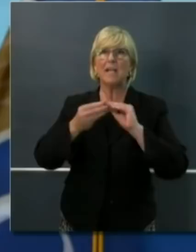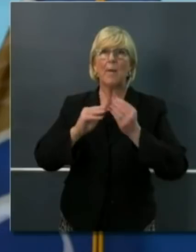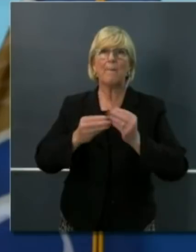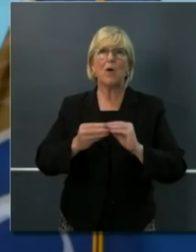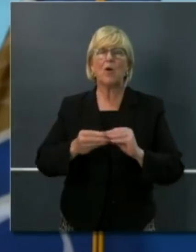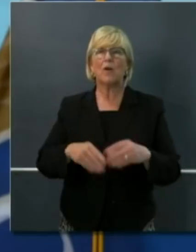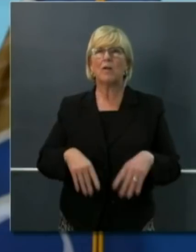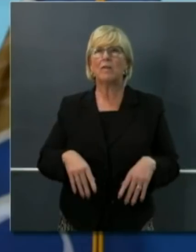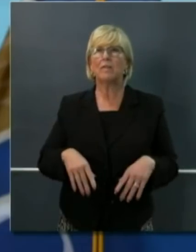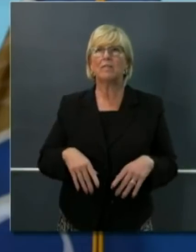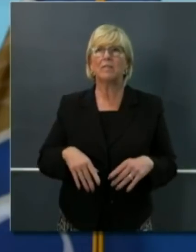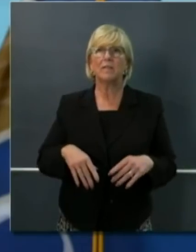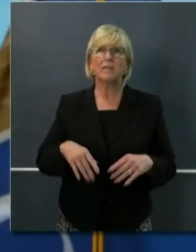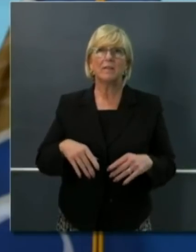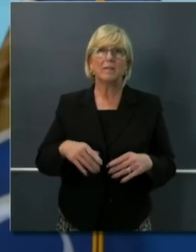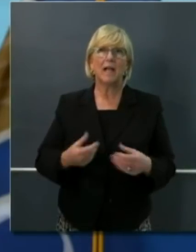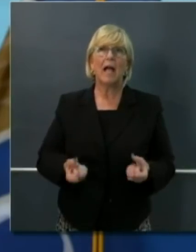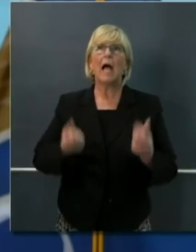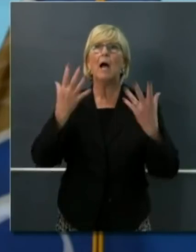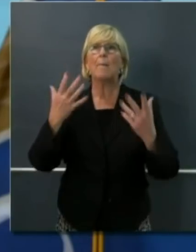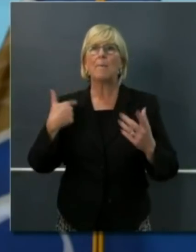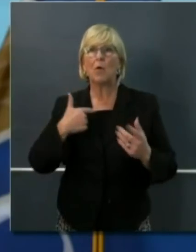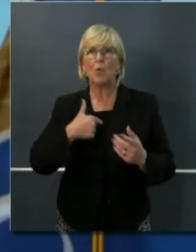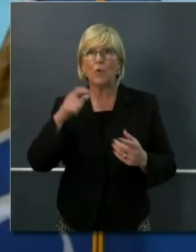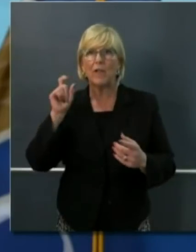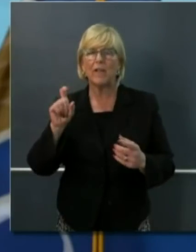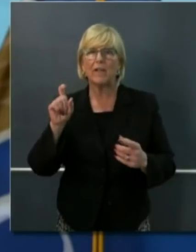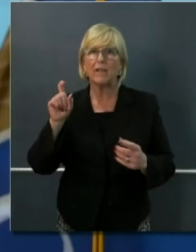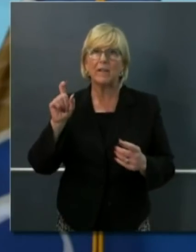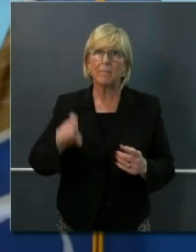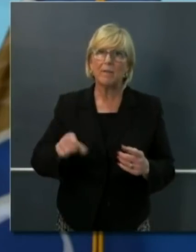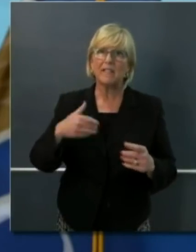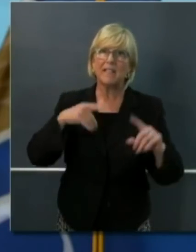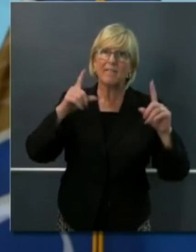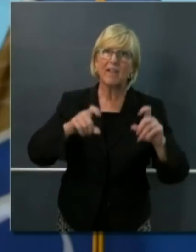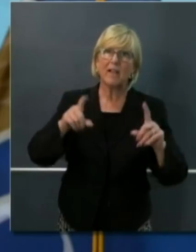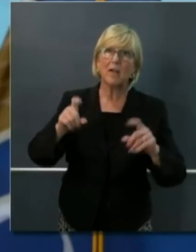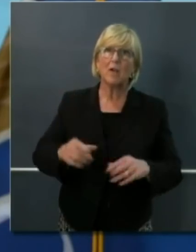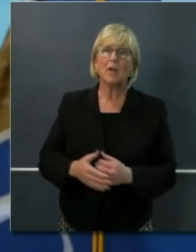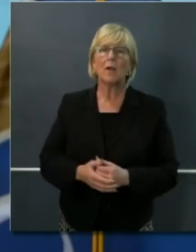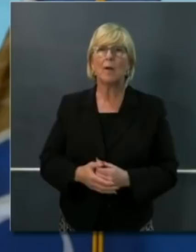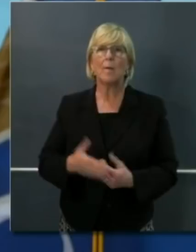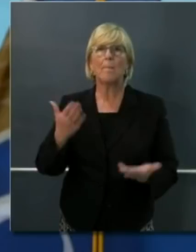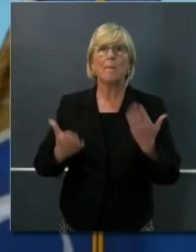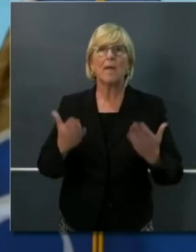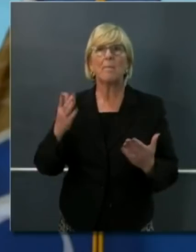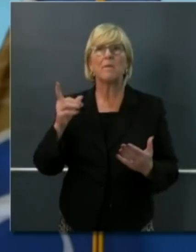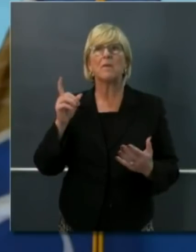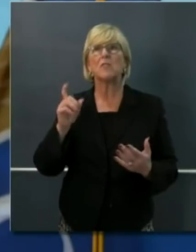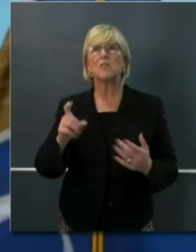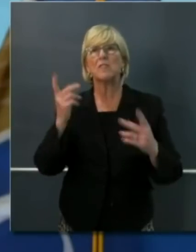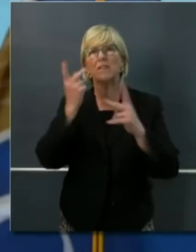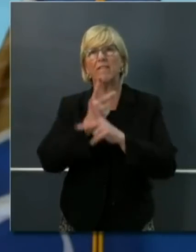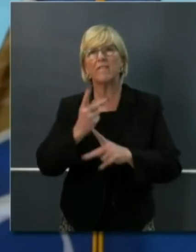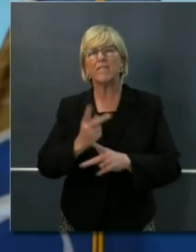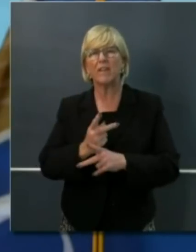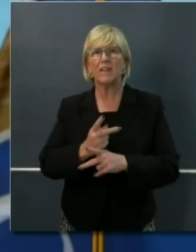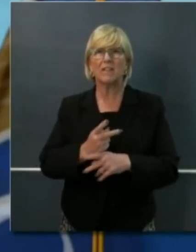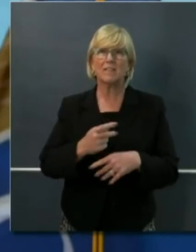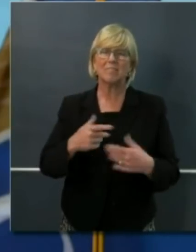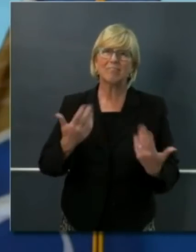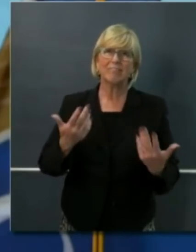number that sort of suggest that's where states can land. Others suggest we should be doing 1% of our population on a